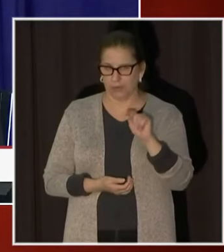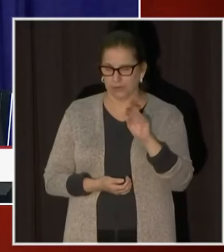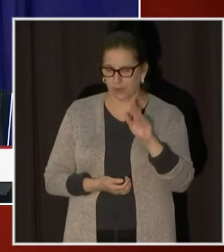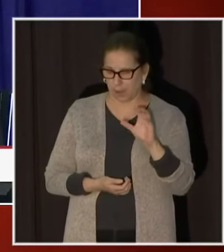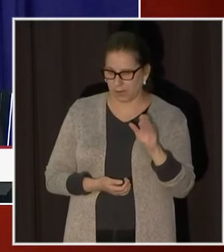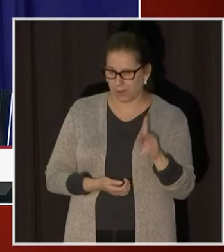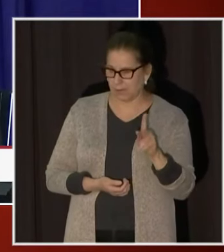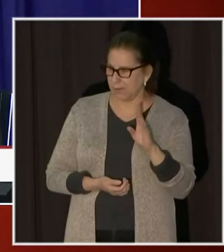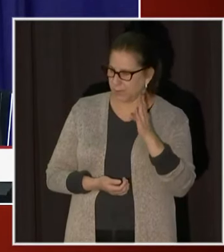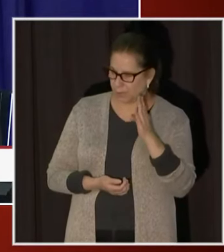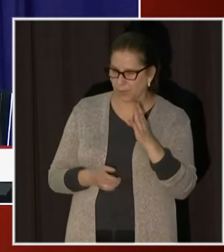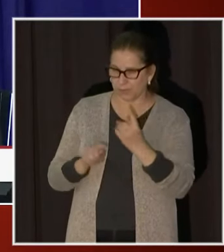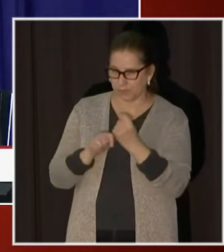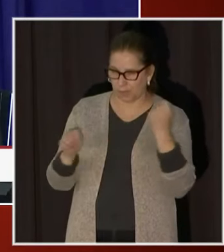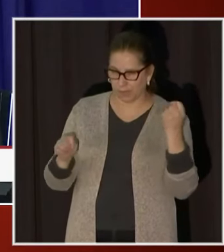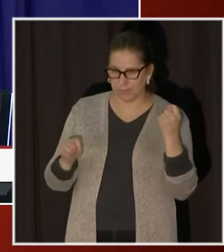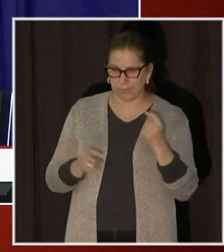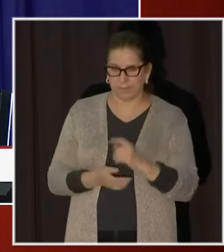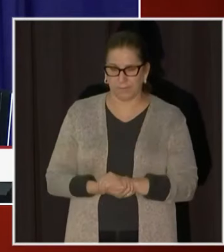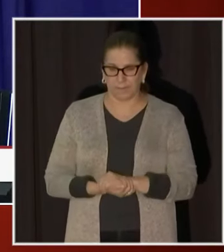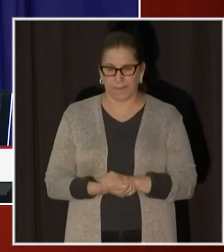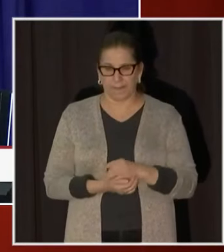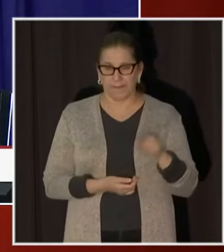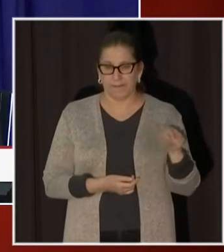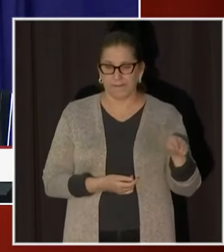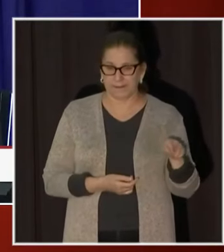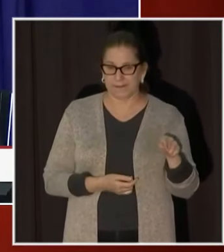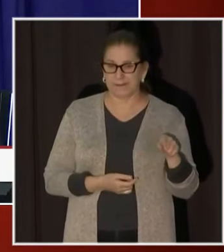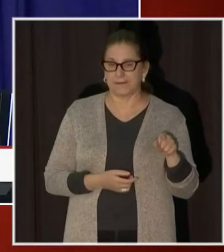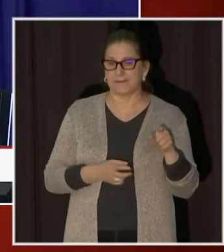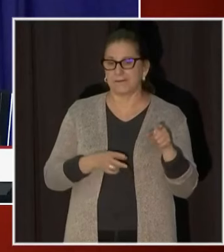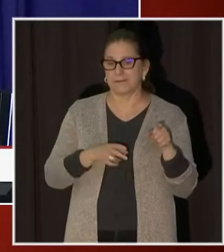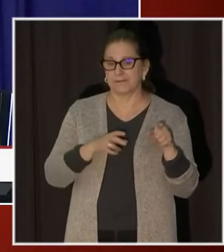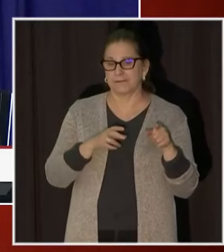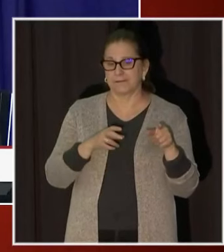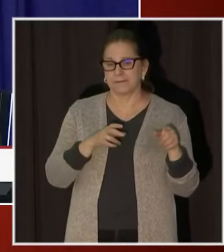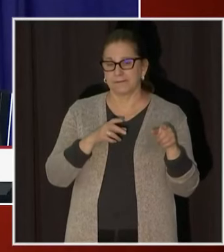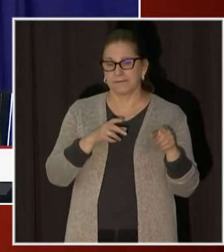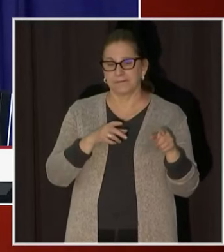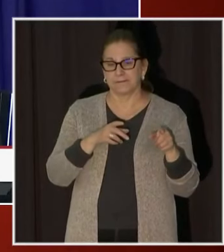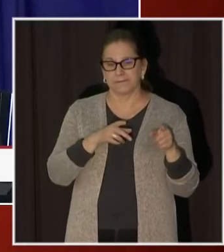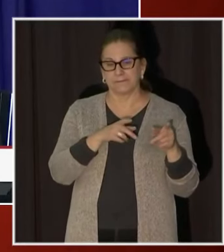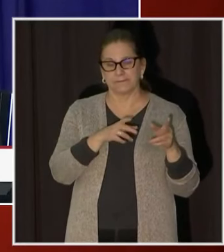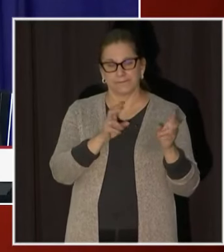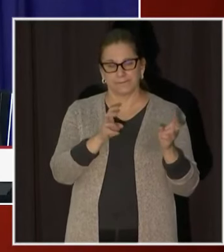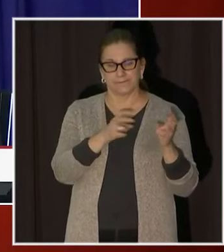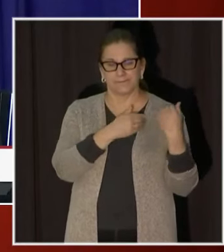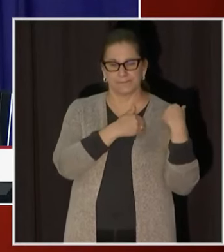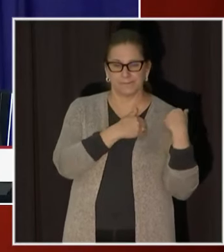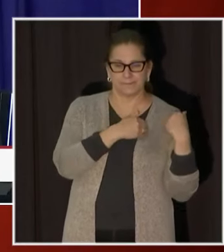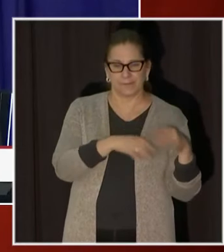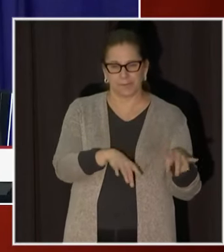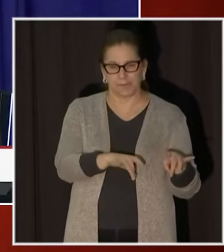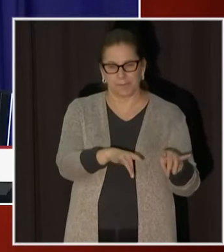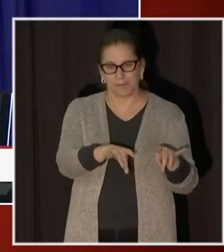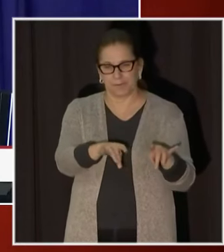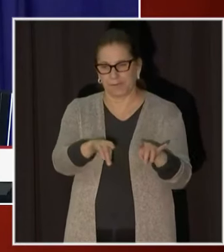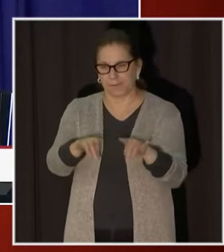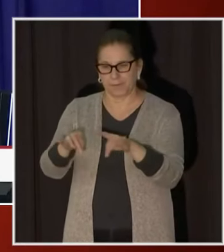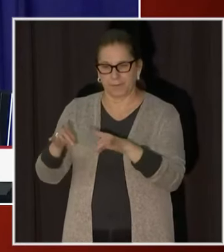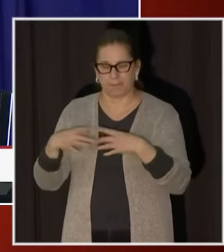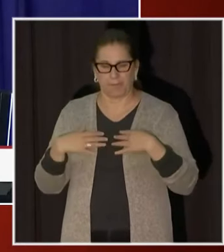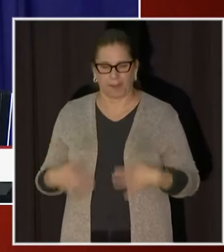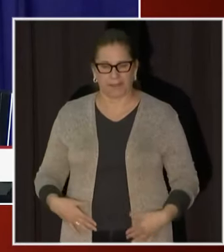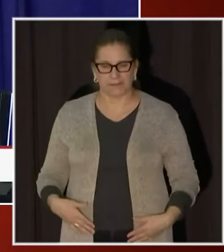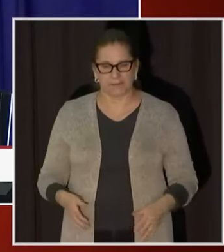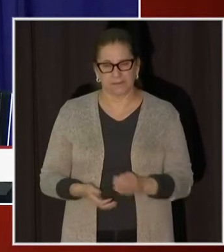if we have to go and pick up large amounts of individuals, so those aren't our morgues,